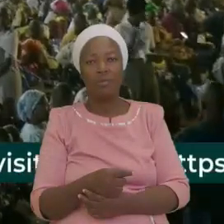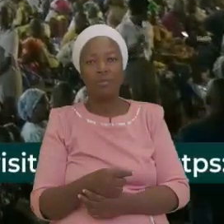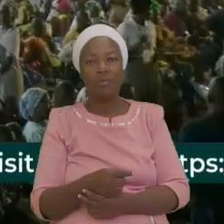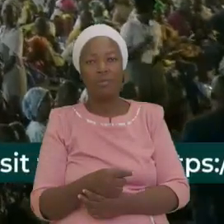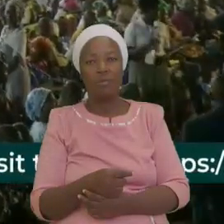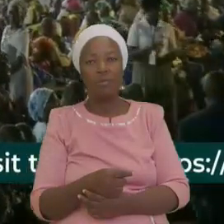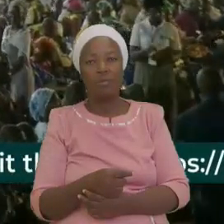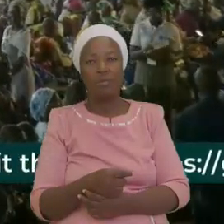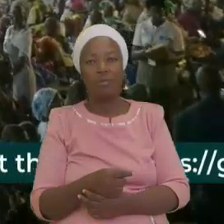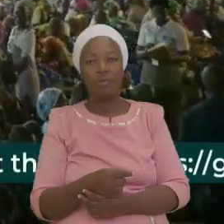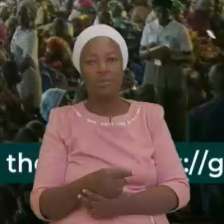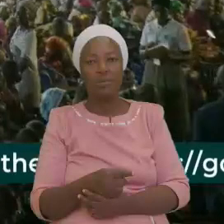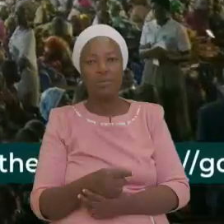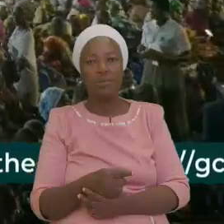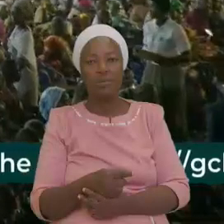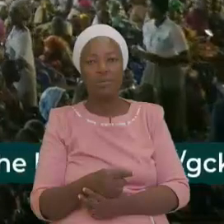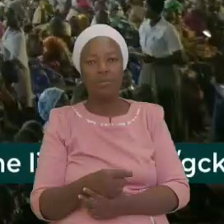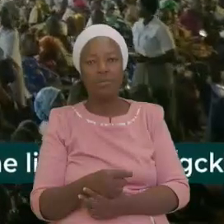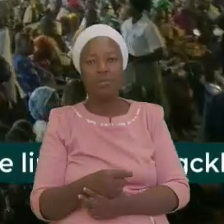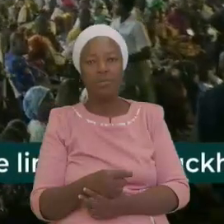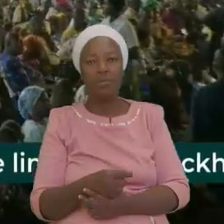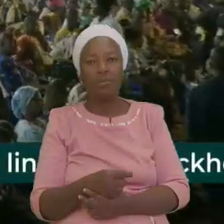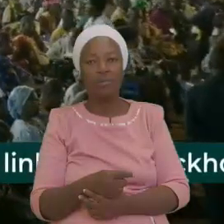numéro WhatsApp plus